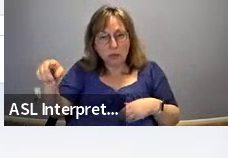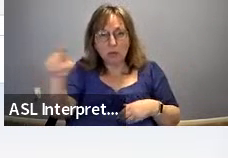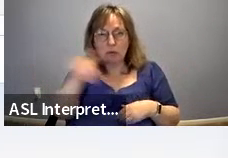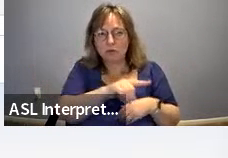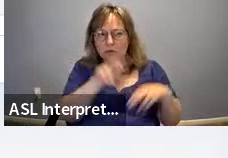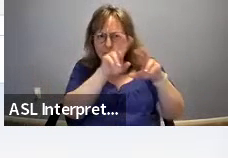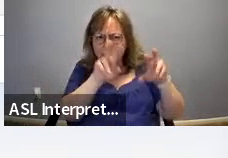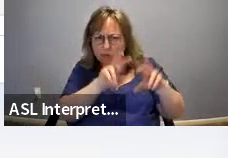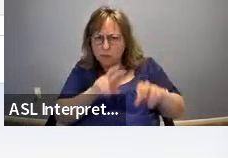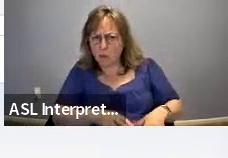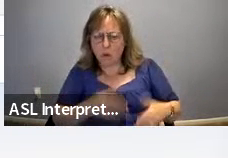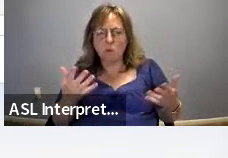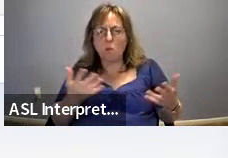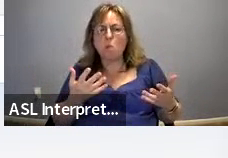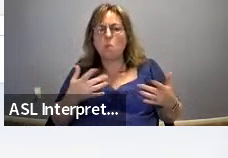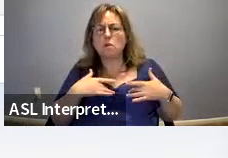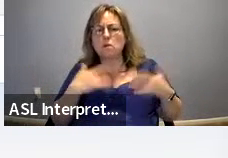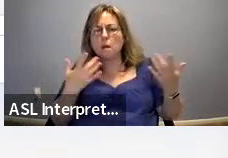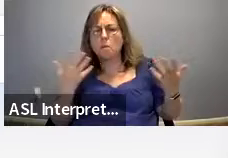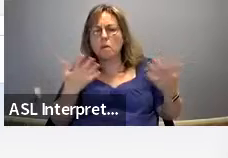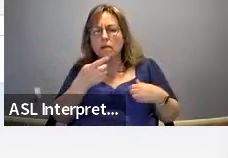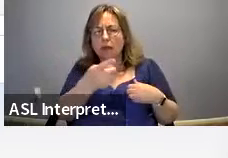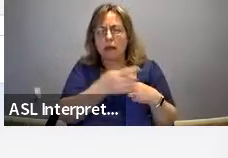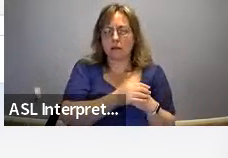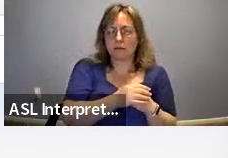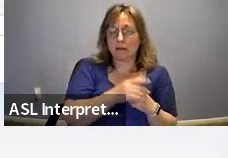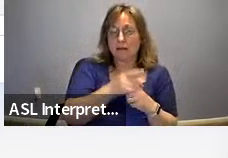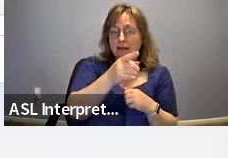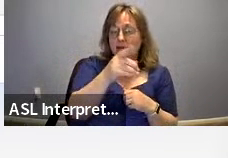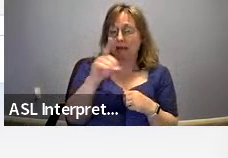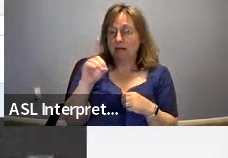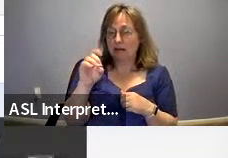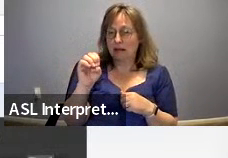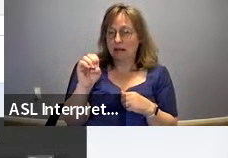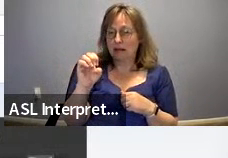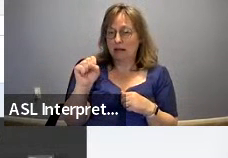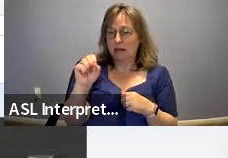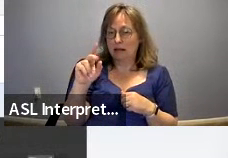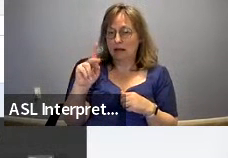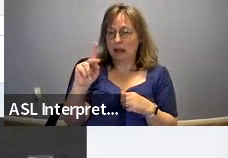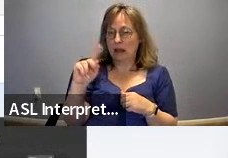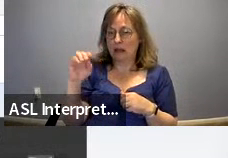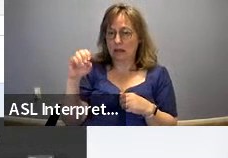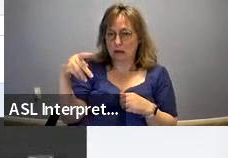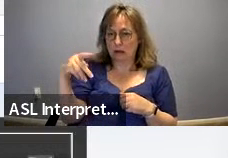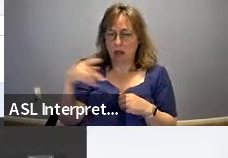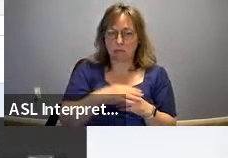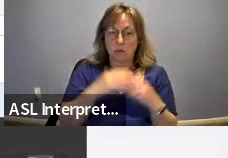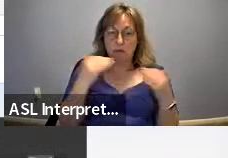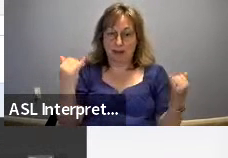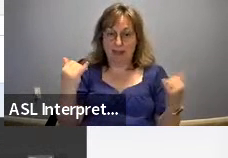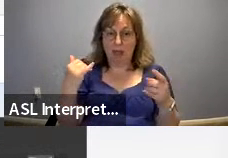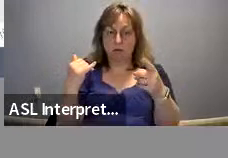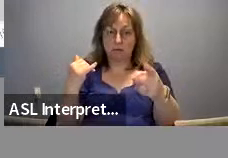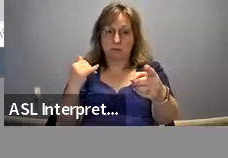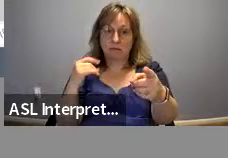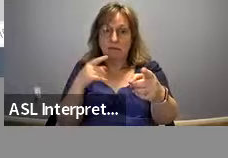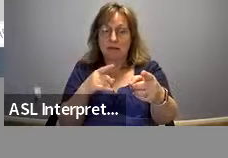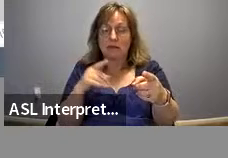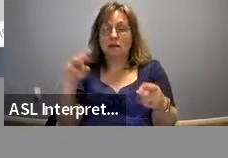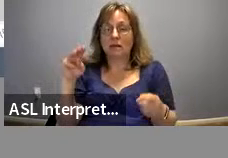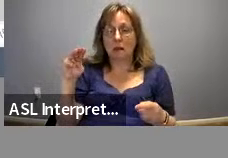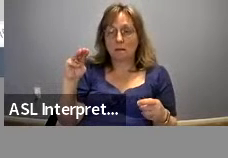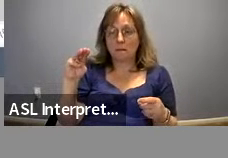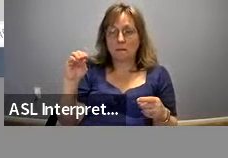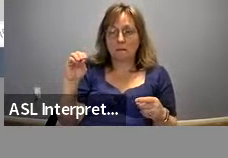this is the desktop version. Let me quickly jump over to the mobile version.